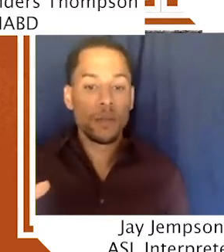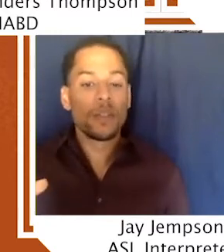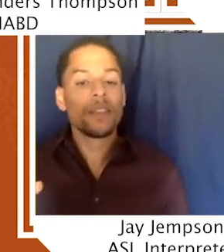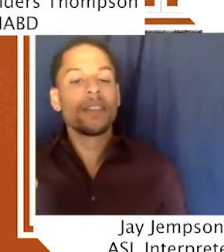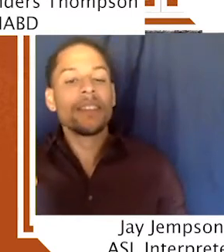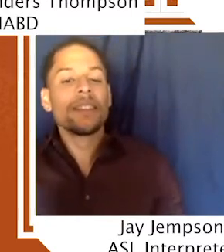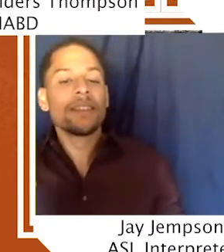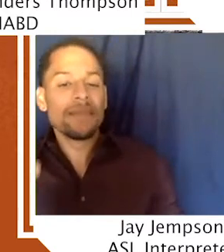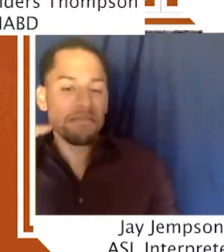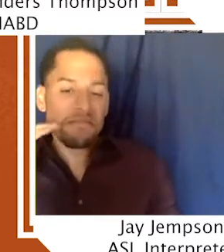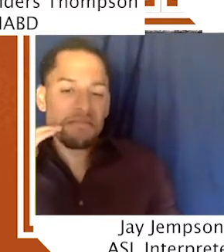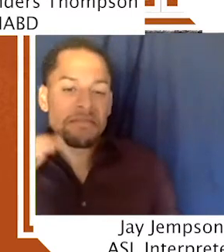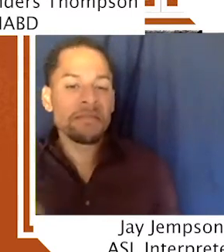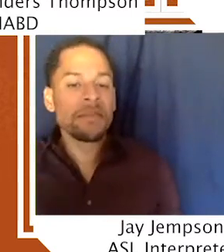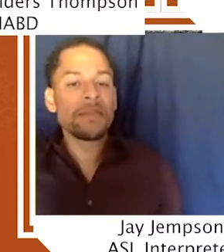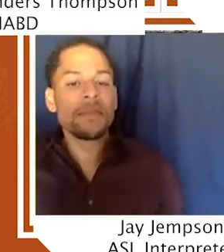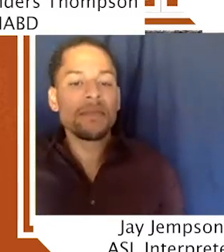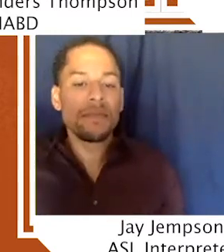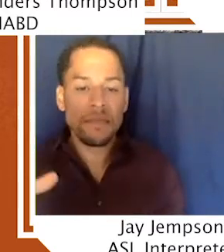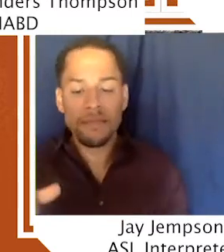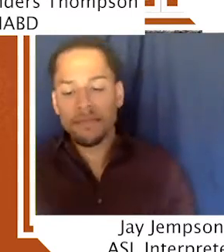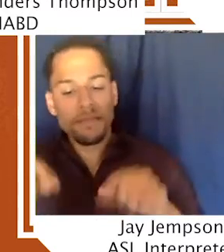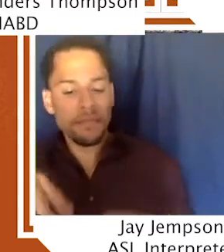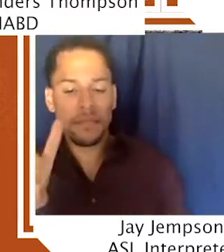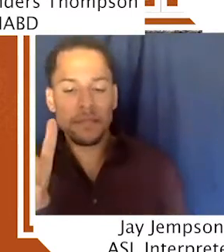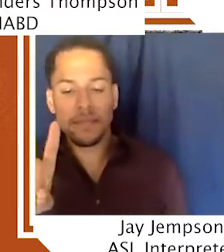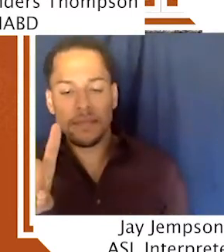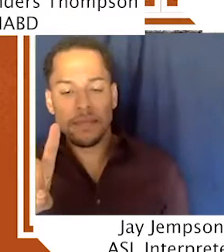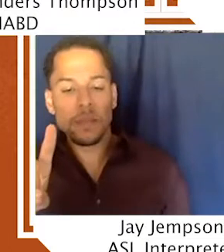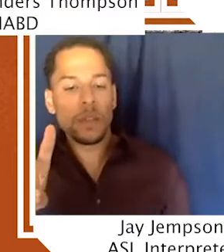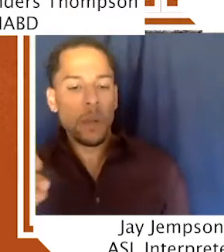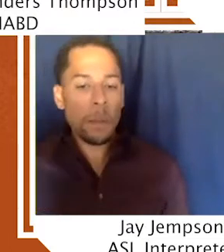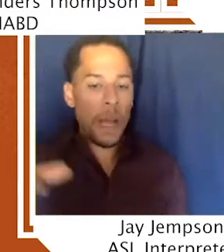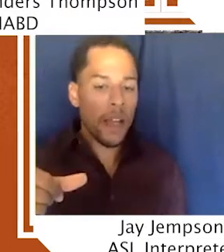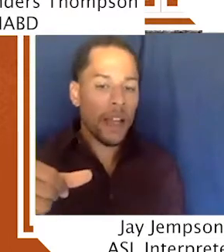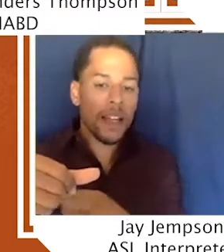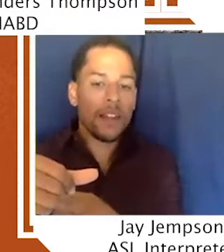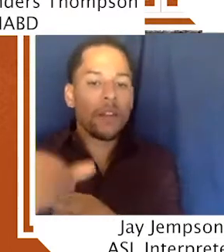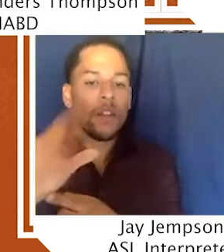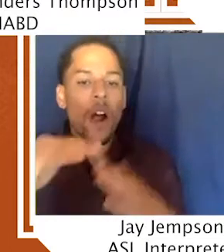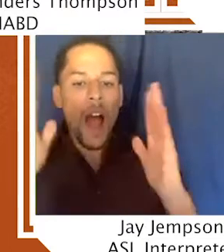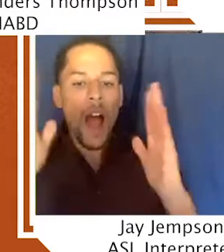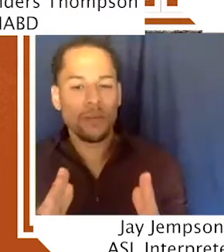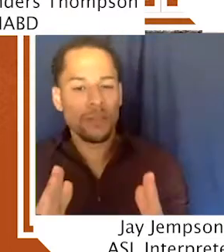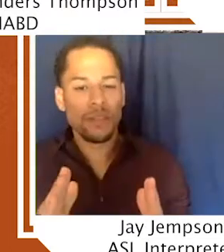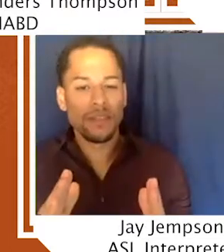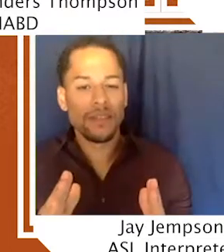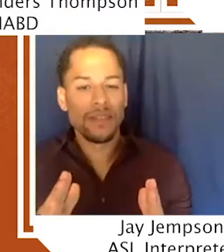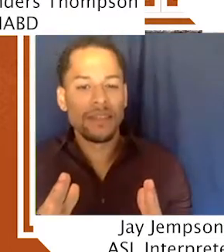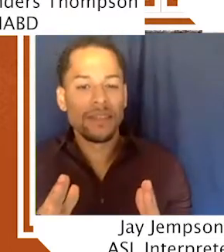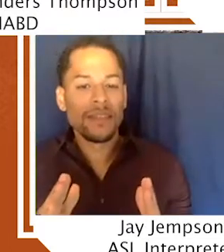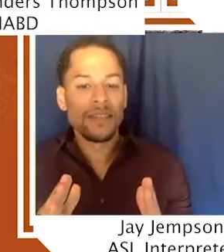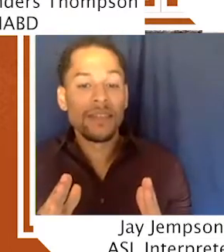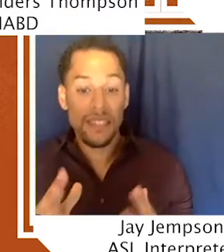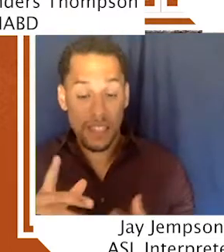y'all. Inferencing some hand claps for that. That's amazing. That's awesome to hear. Yeah, we're building a house